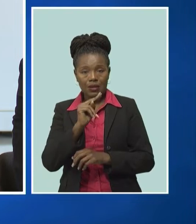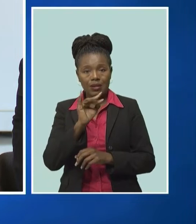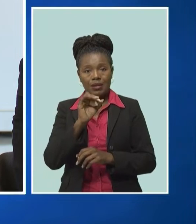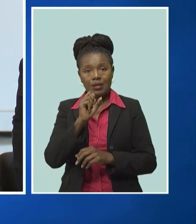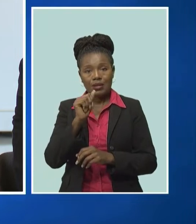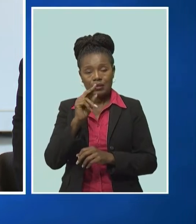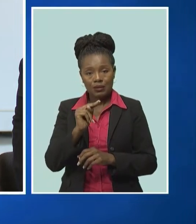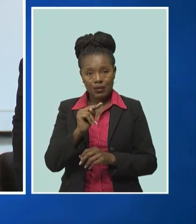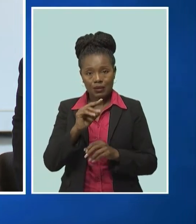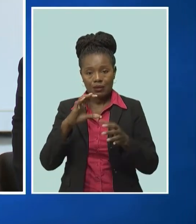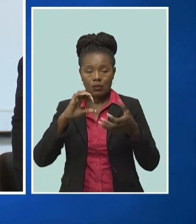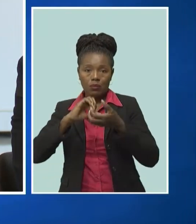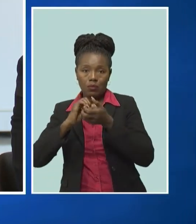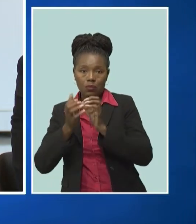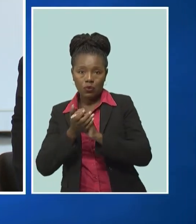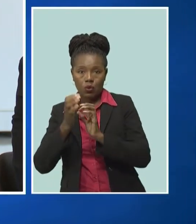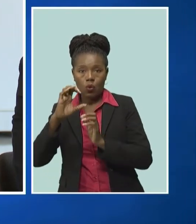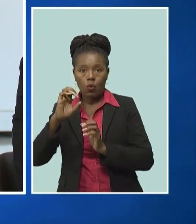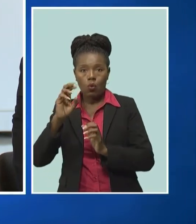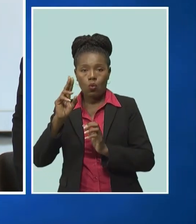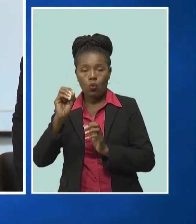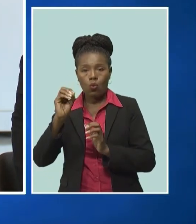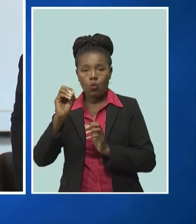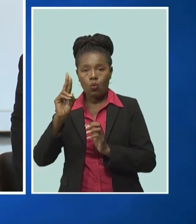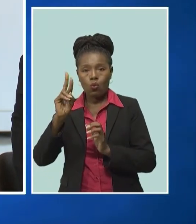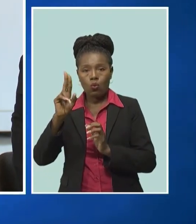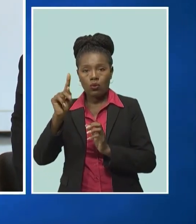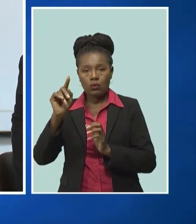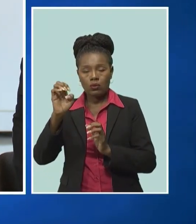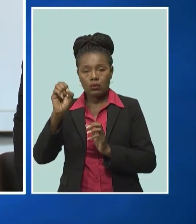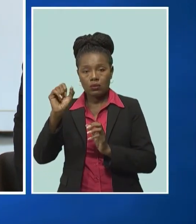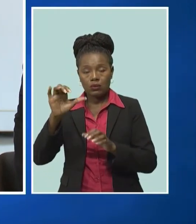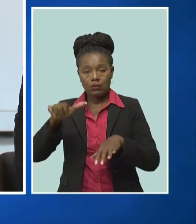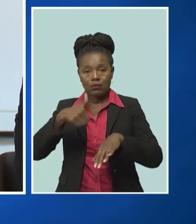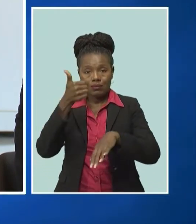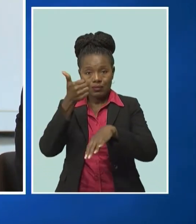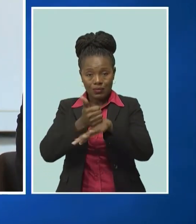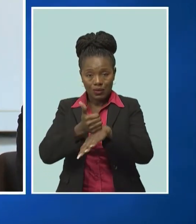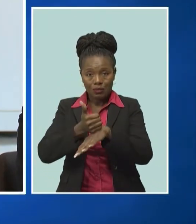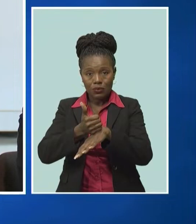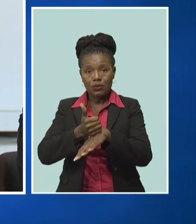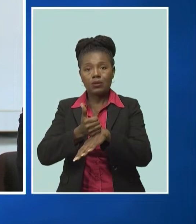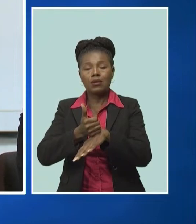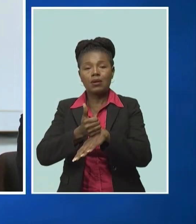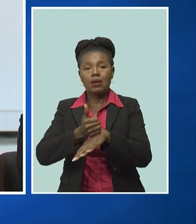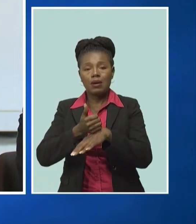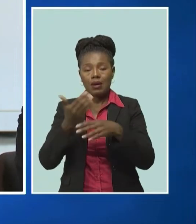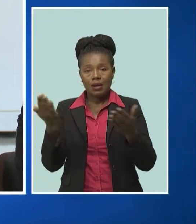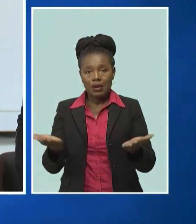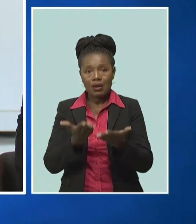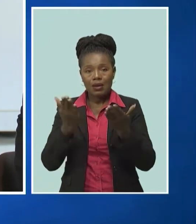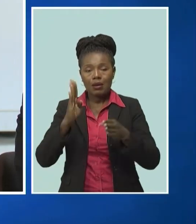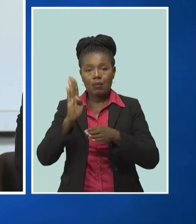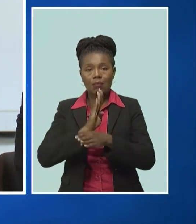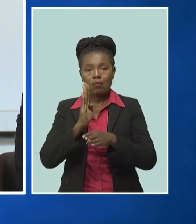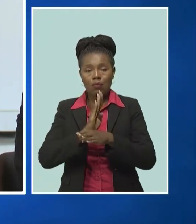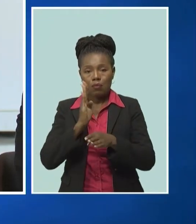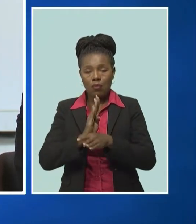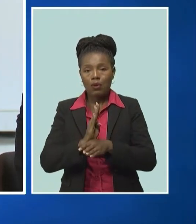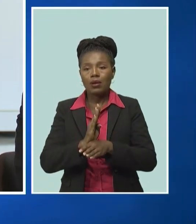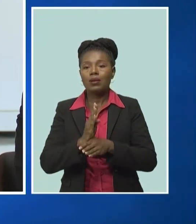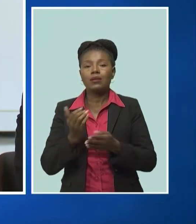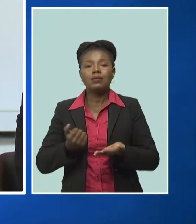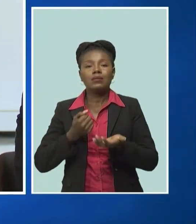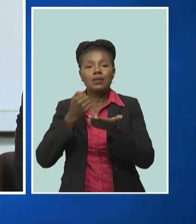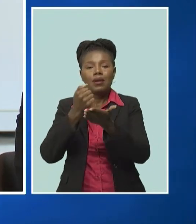companies like Courtesy, establishing a commercial presence here in Barbados to facilitate both the manufacturing to service